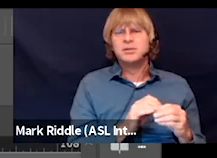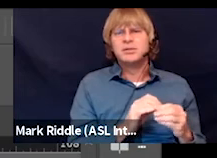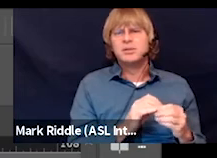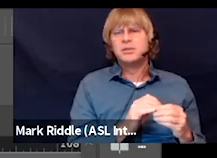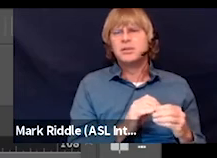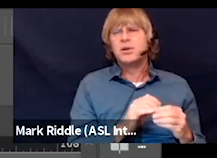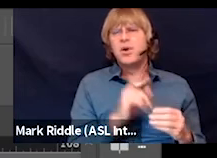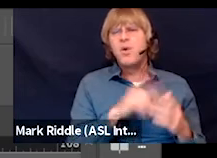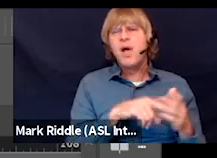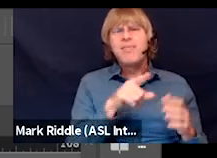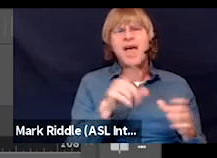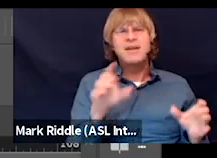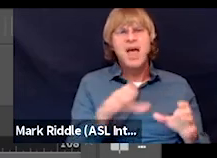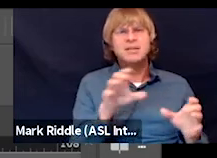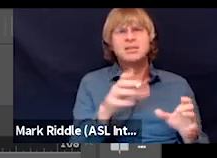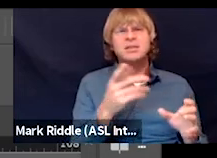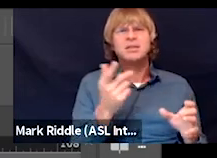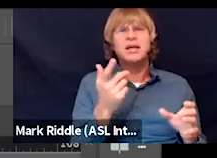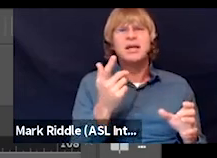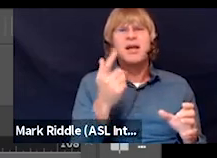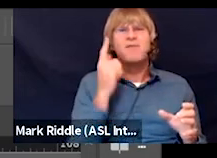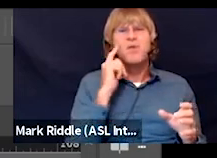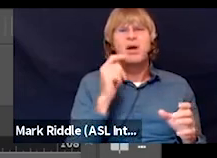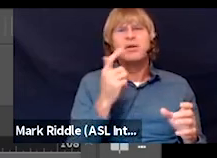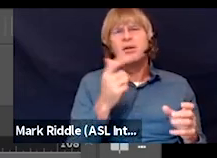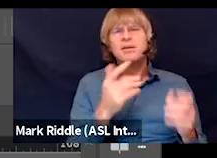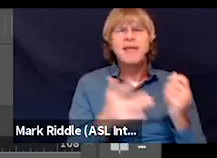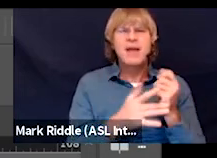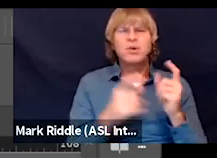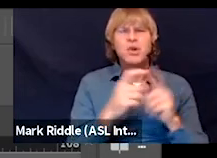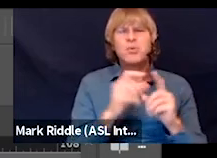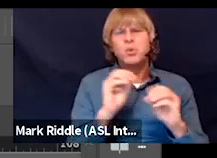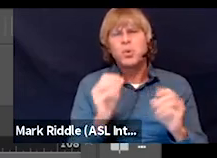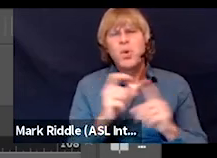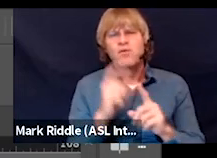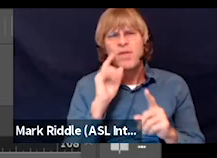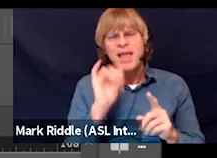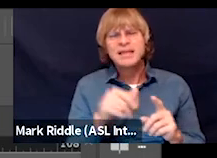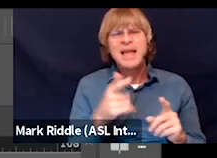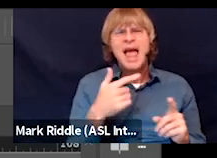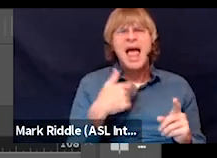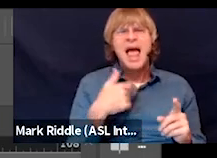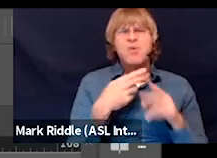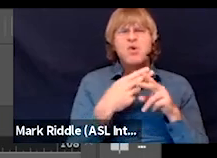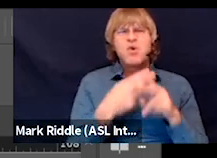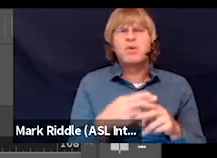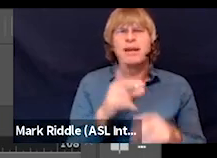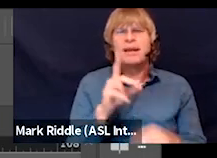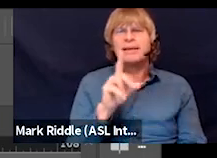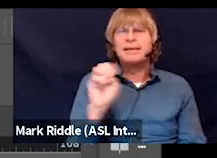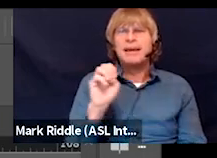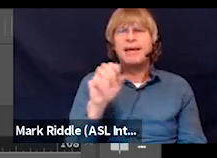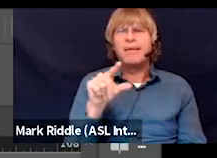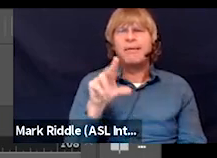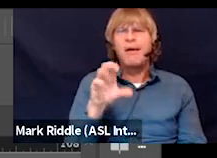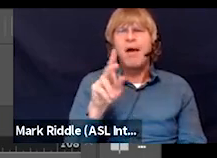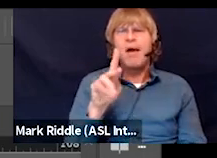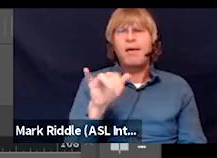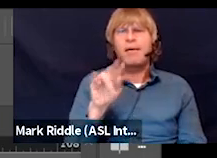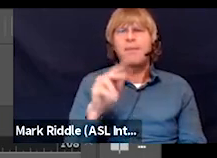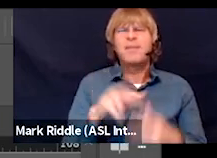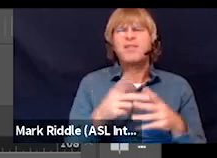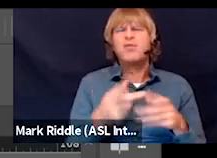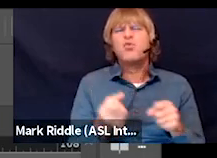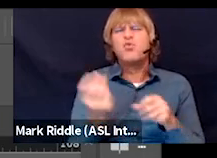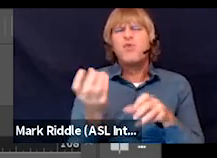What it does is doing, for lack of a technical term, I'm going to call it degucking. It gets rid